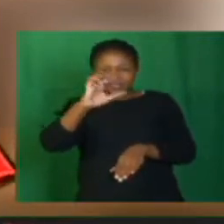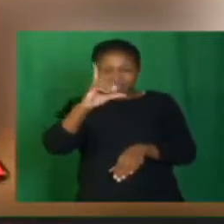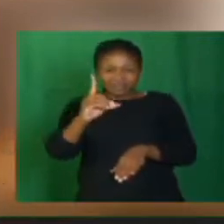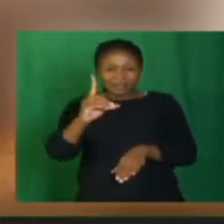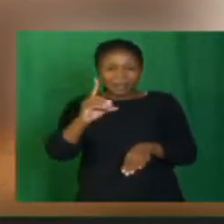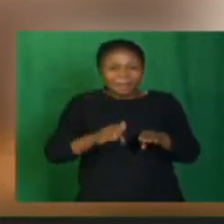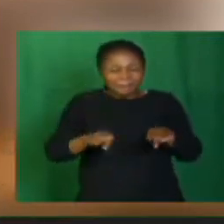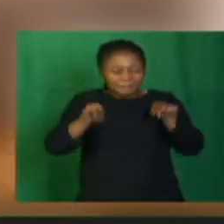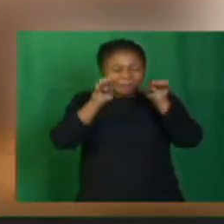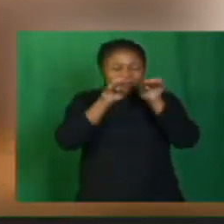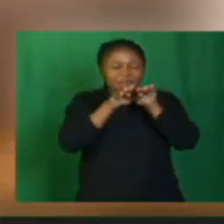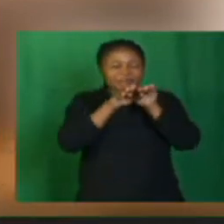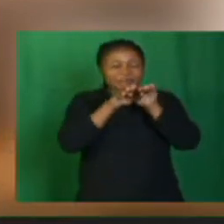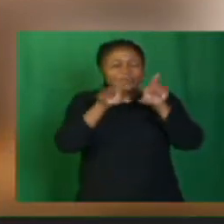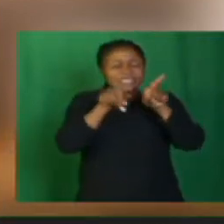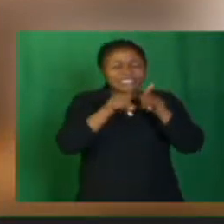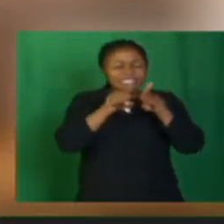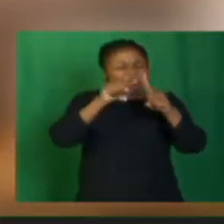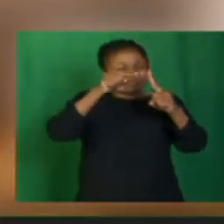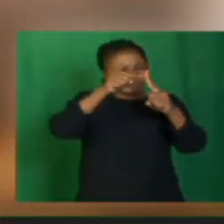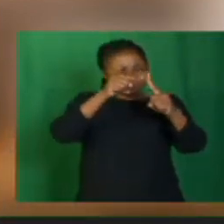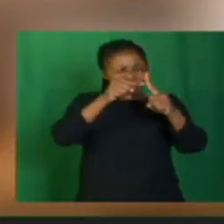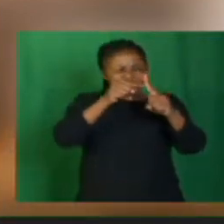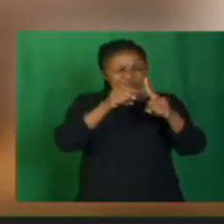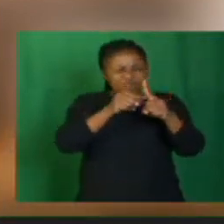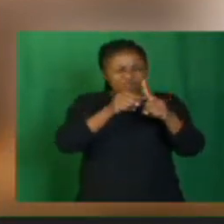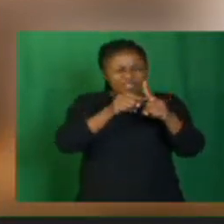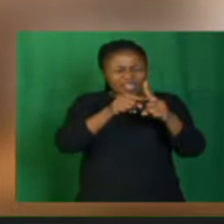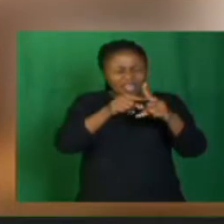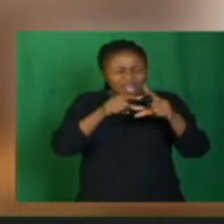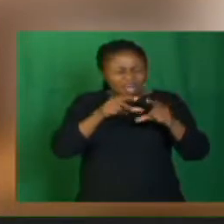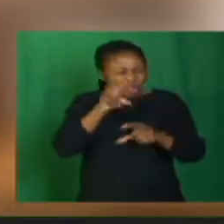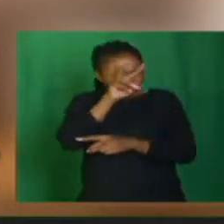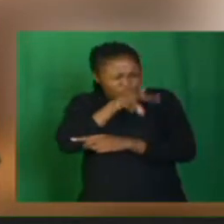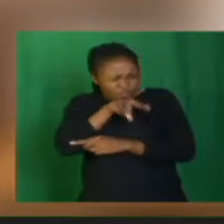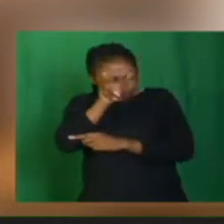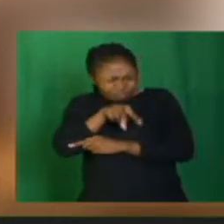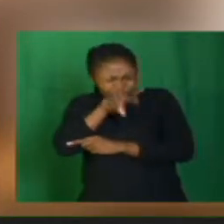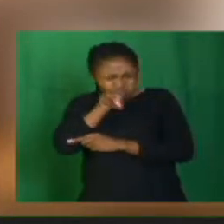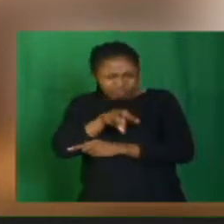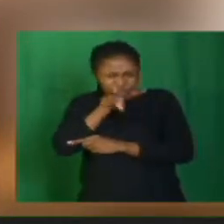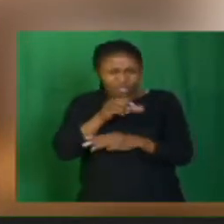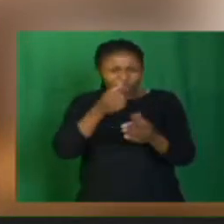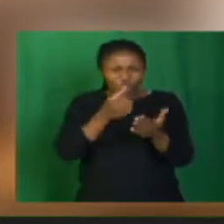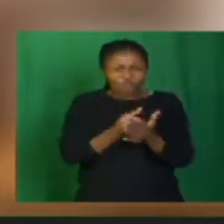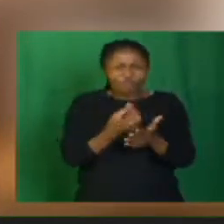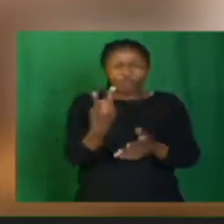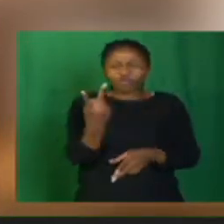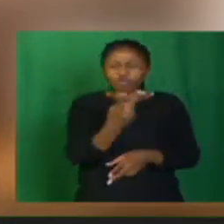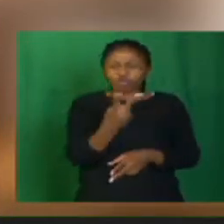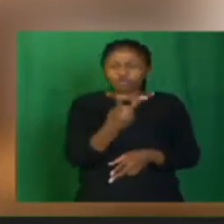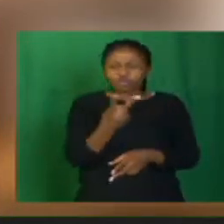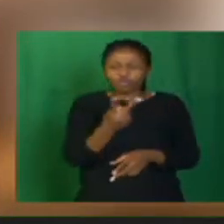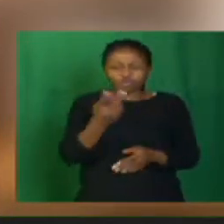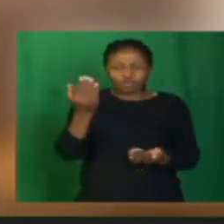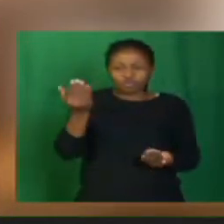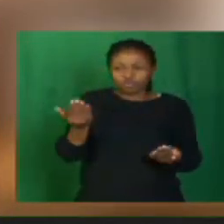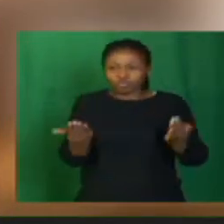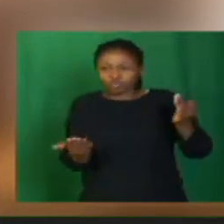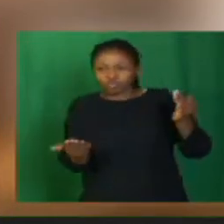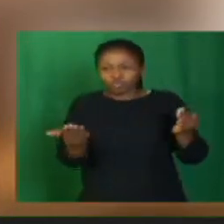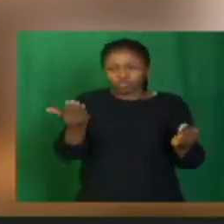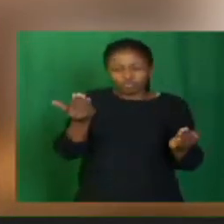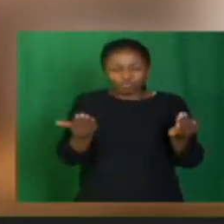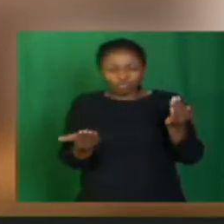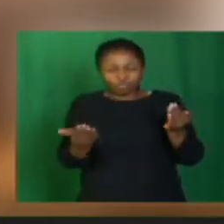an objective analysis of both sides of the topic. I would